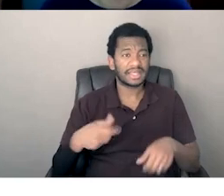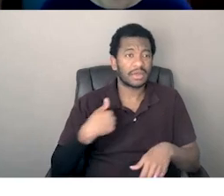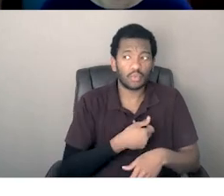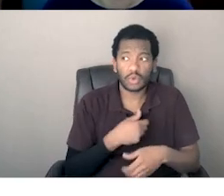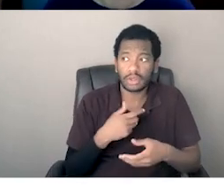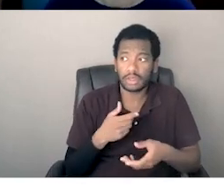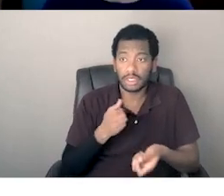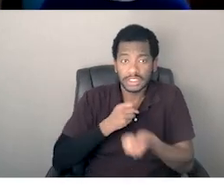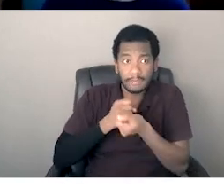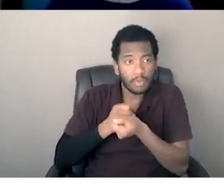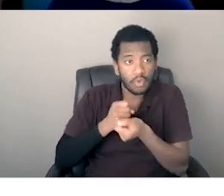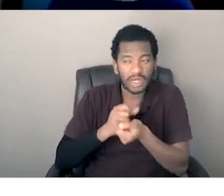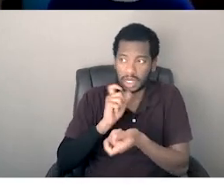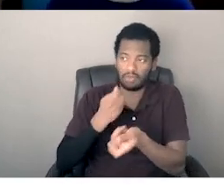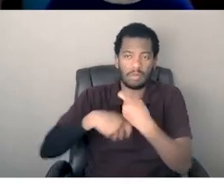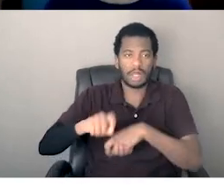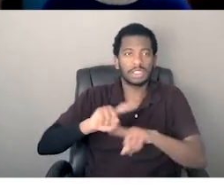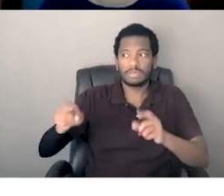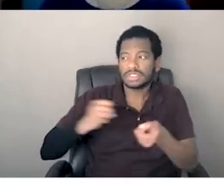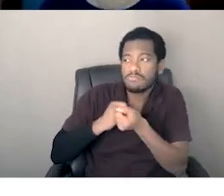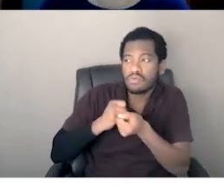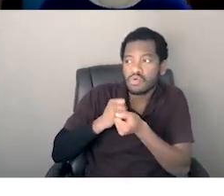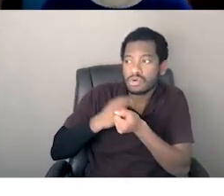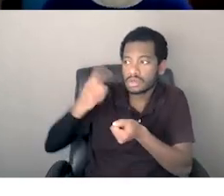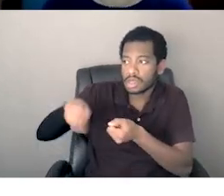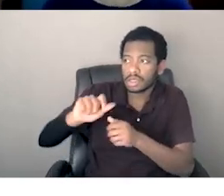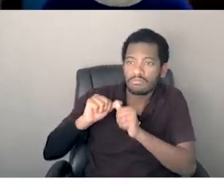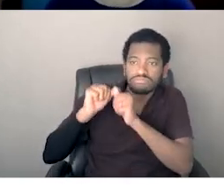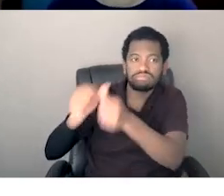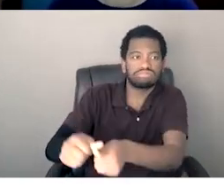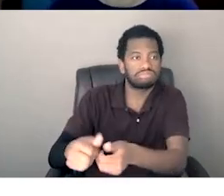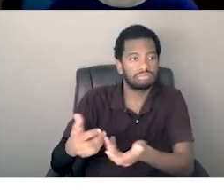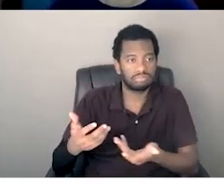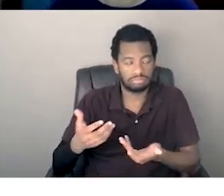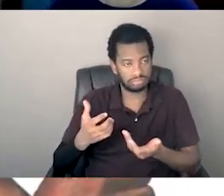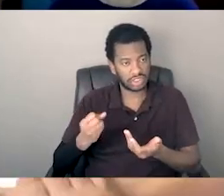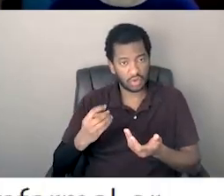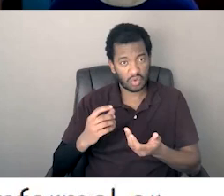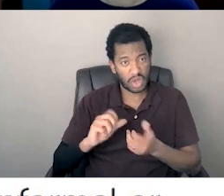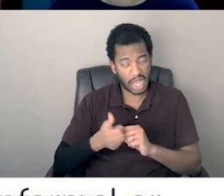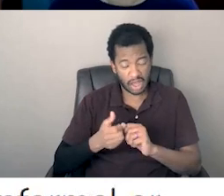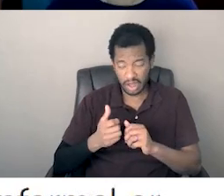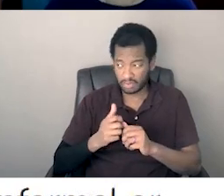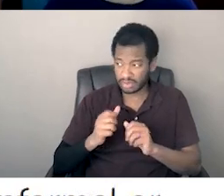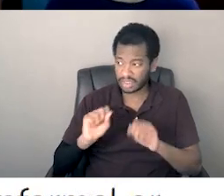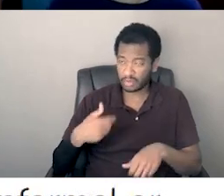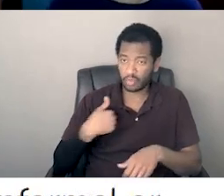of informal daycare to make it more possible? Right? How can we build those communities up to thrive? And